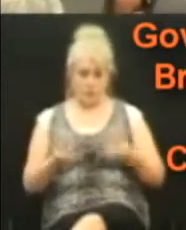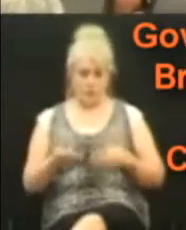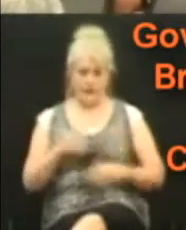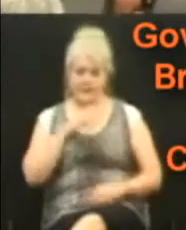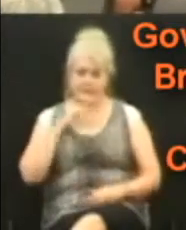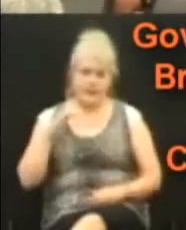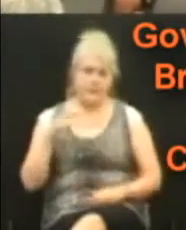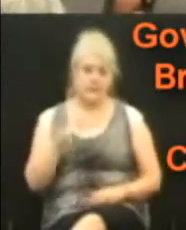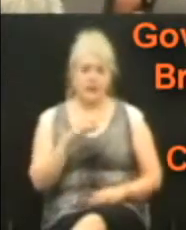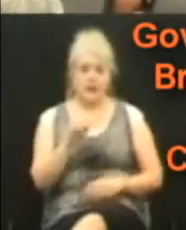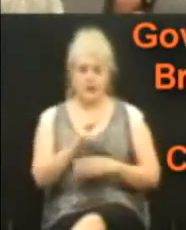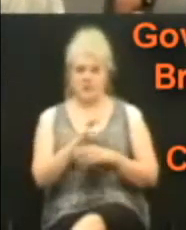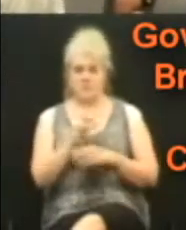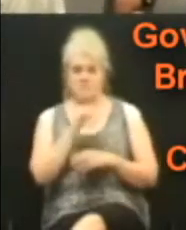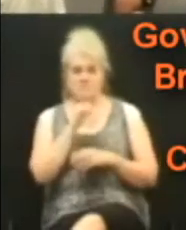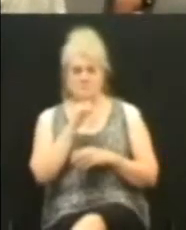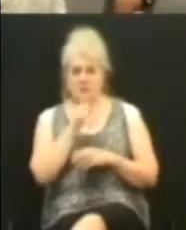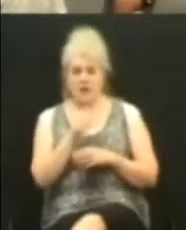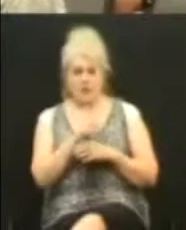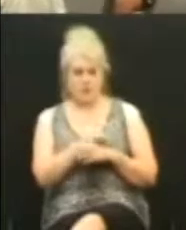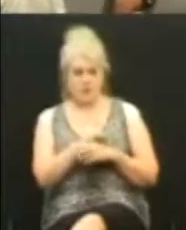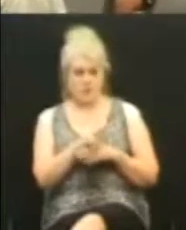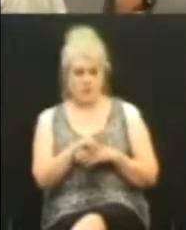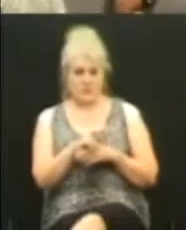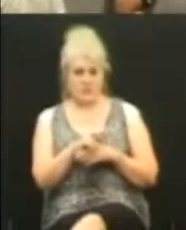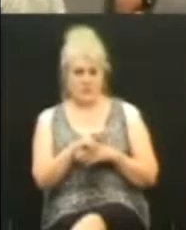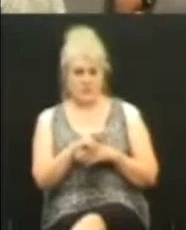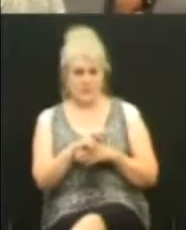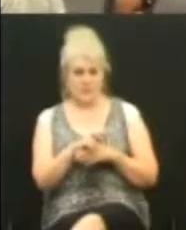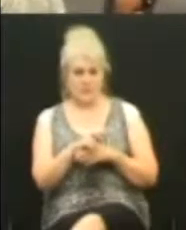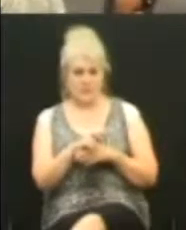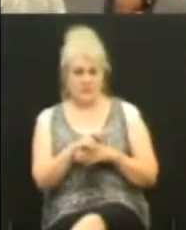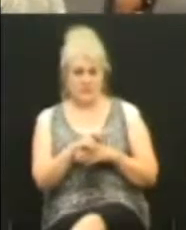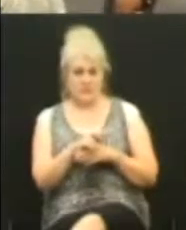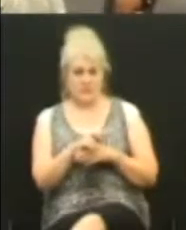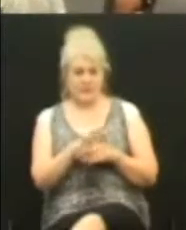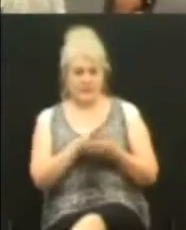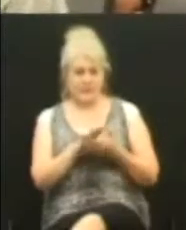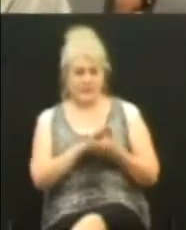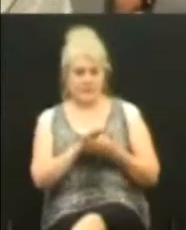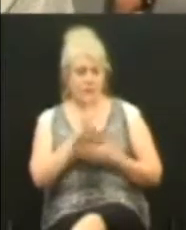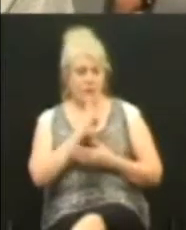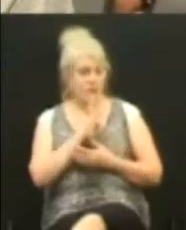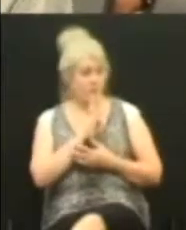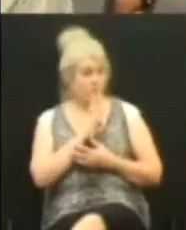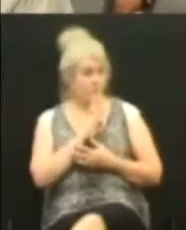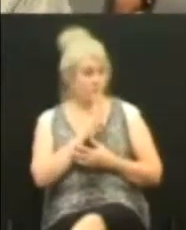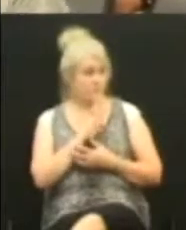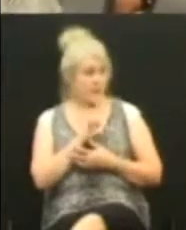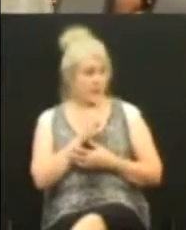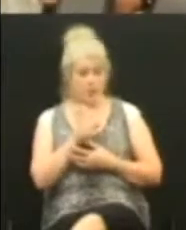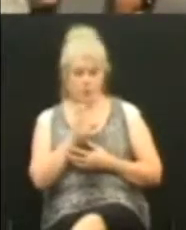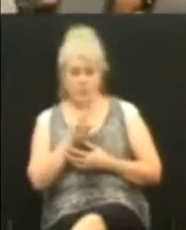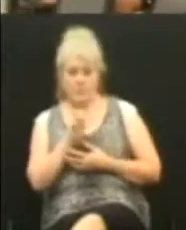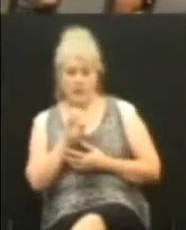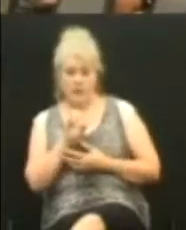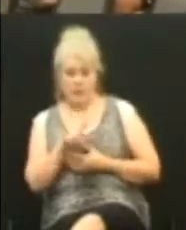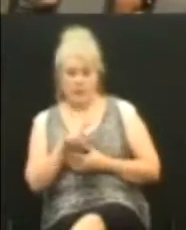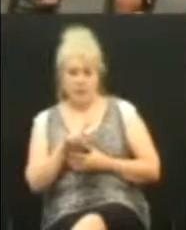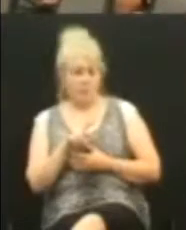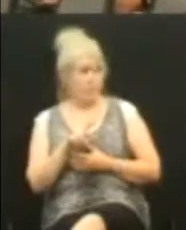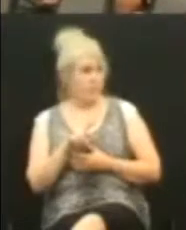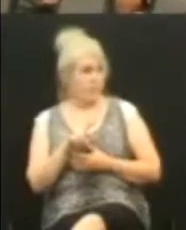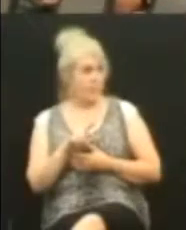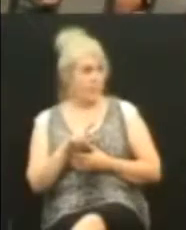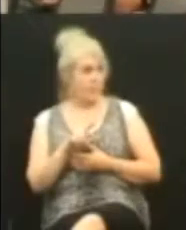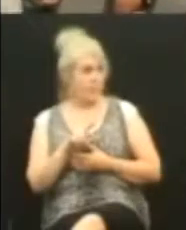Contamination and misuse of toxic materials adjacent to a watershed. I get the state at least involved in that one. And criminal negligence, and of course